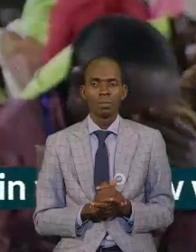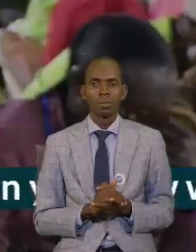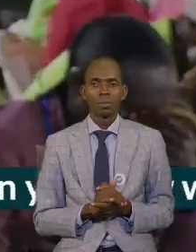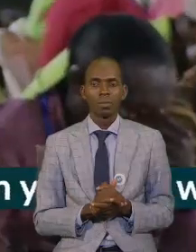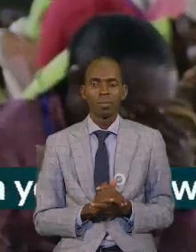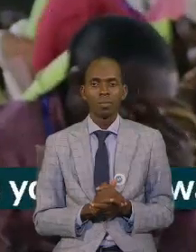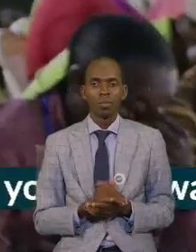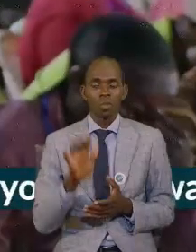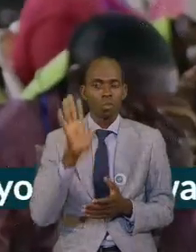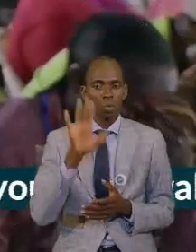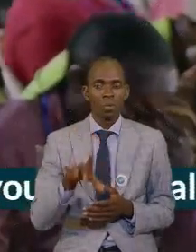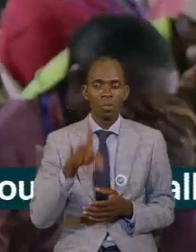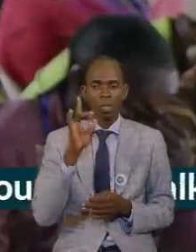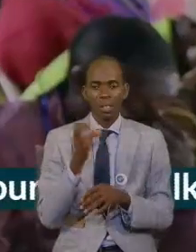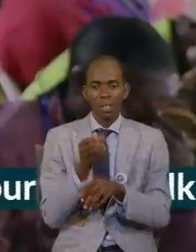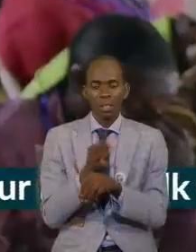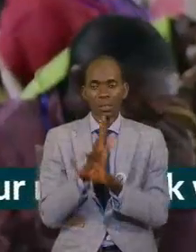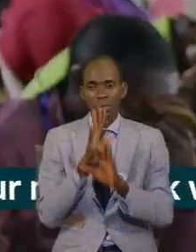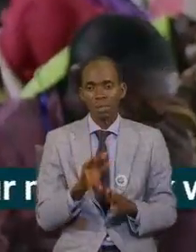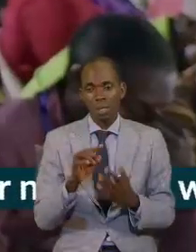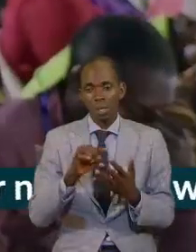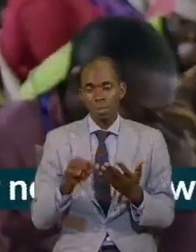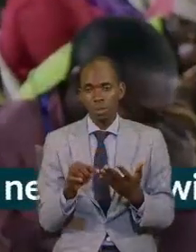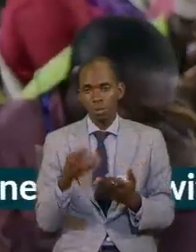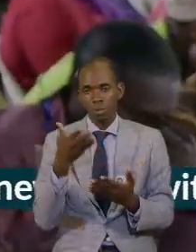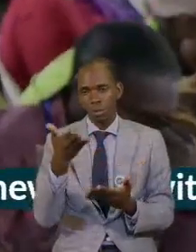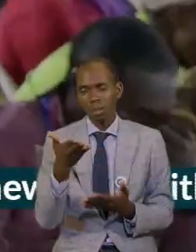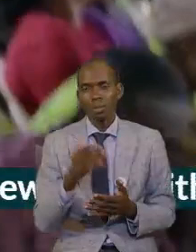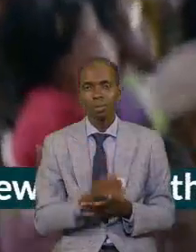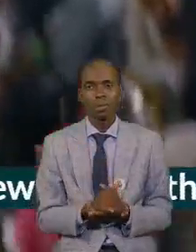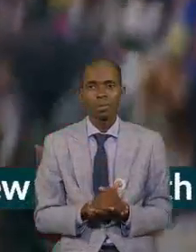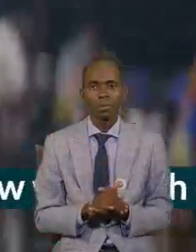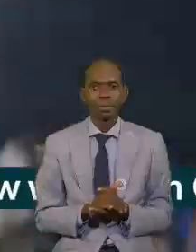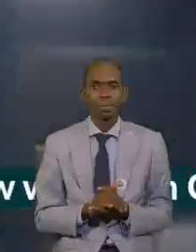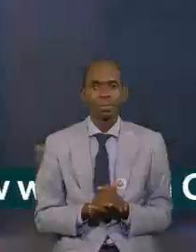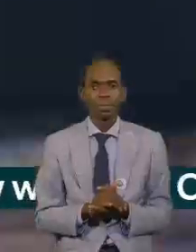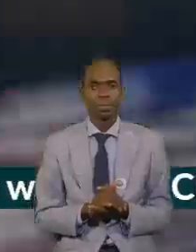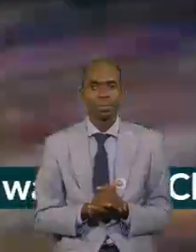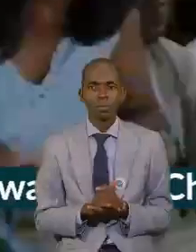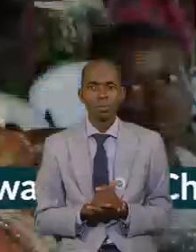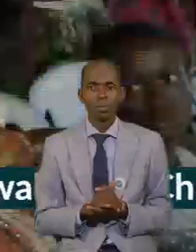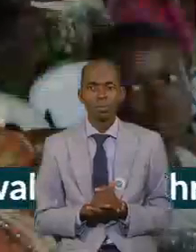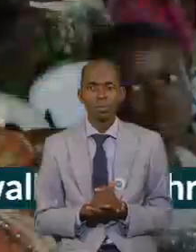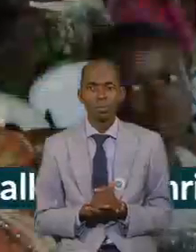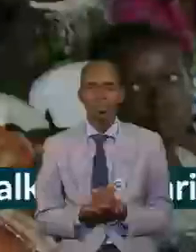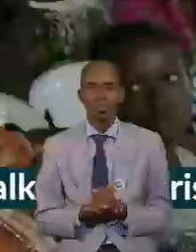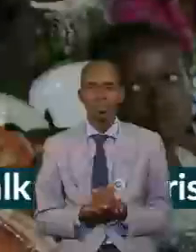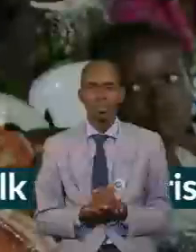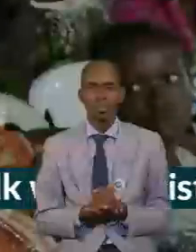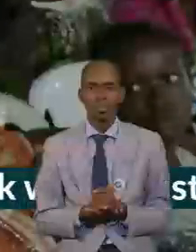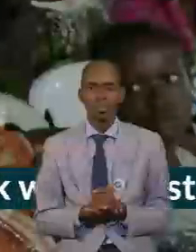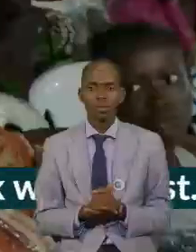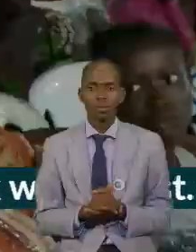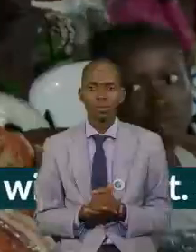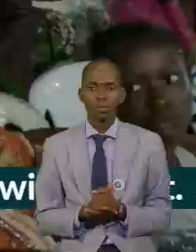midst. S'il vous plaît, vous allez répondre à des questions posées sur un bout de papier qui vous